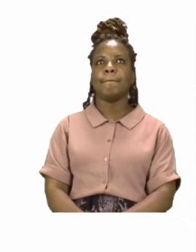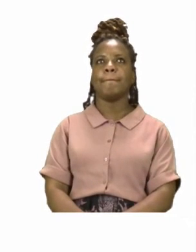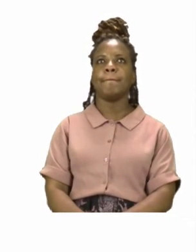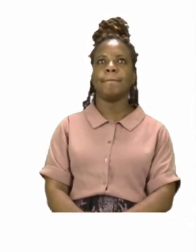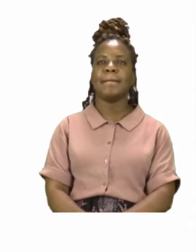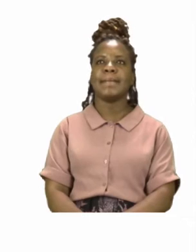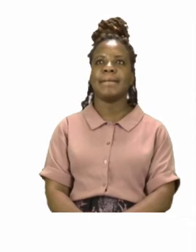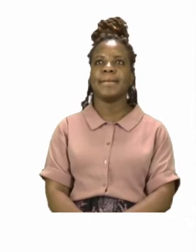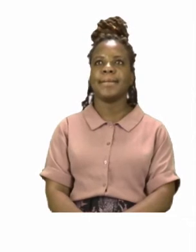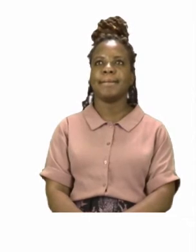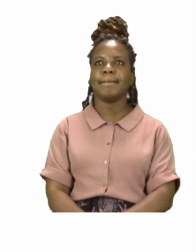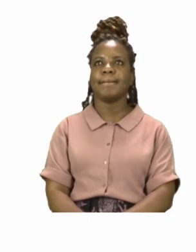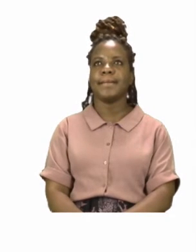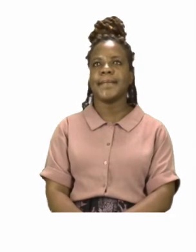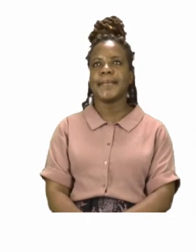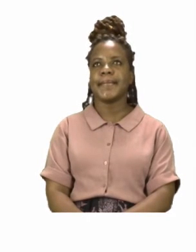venhill, shopping.